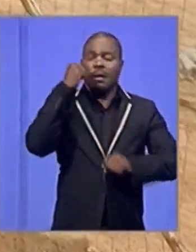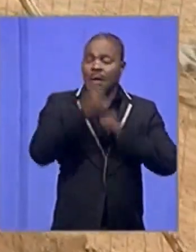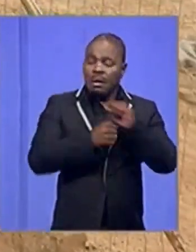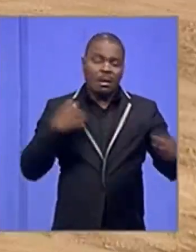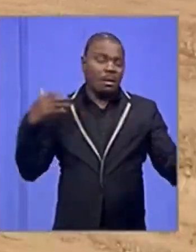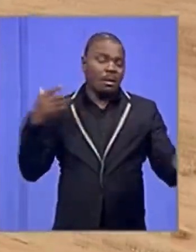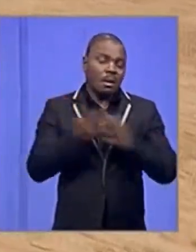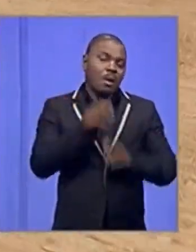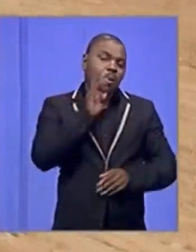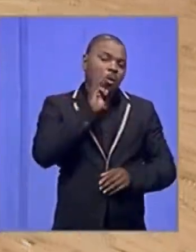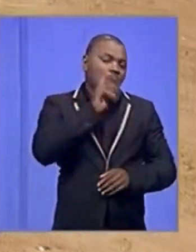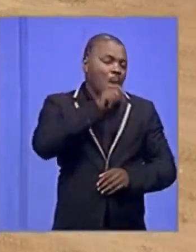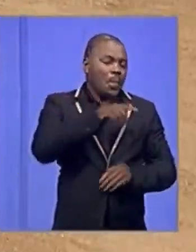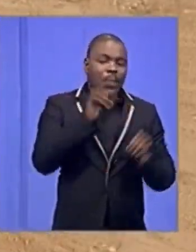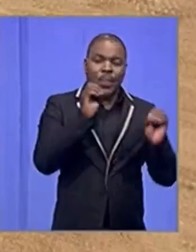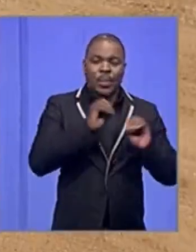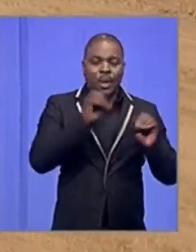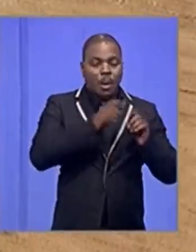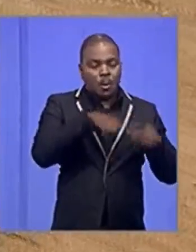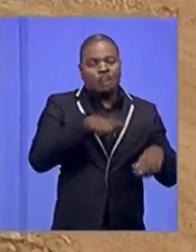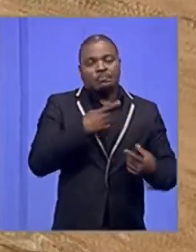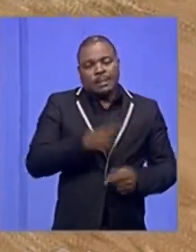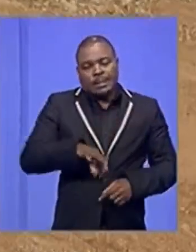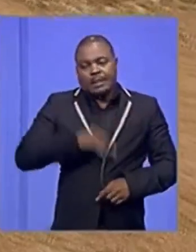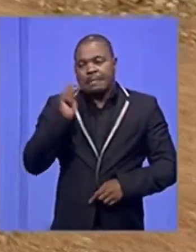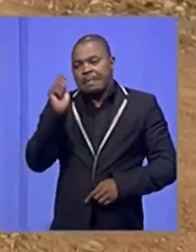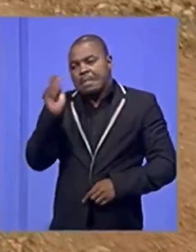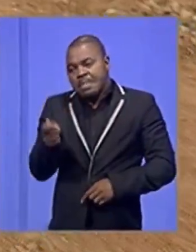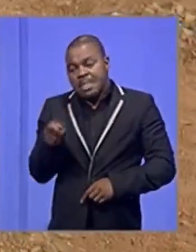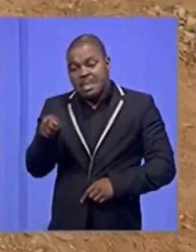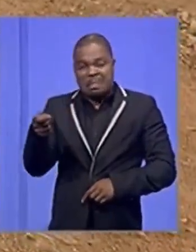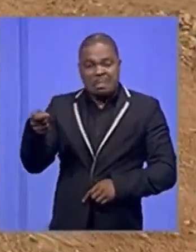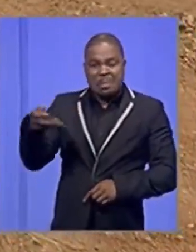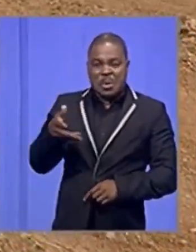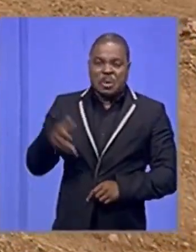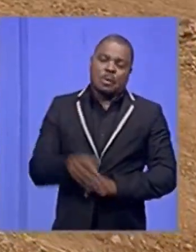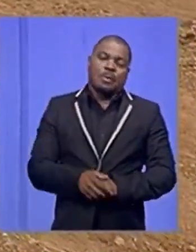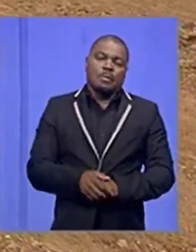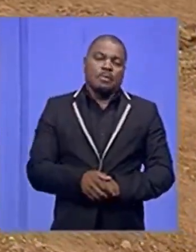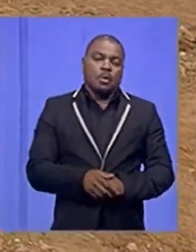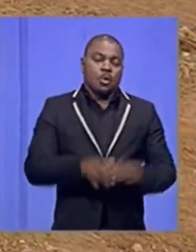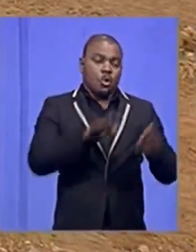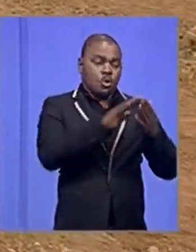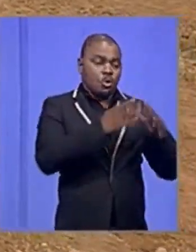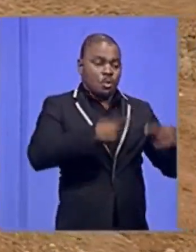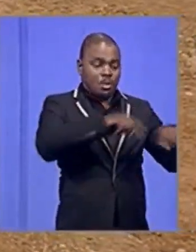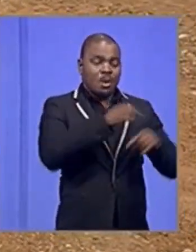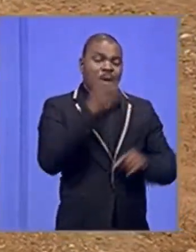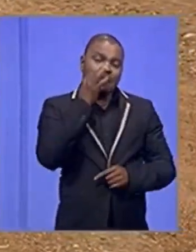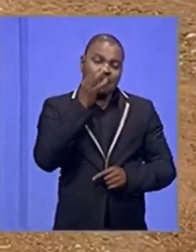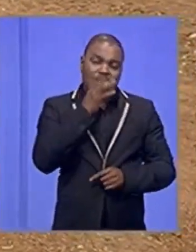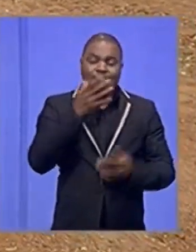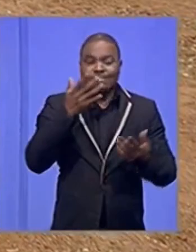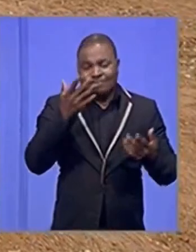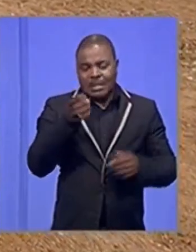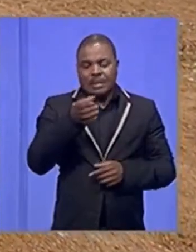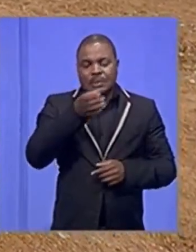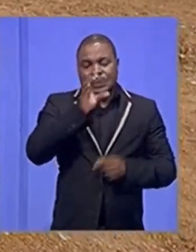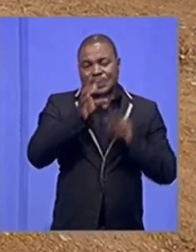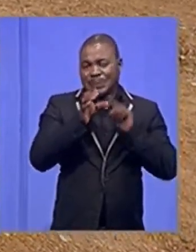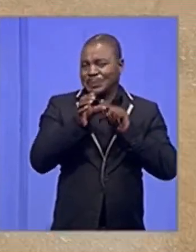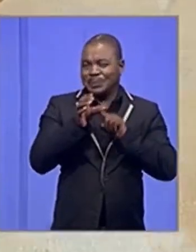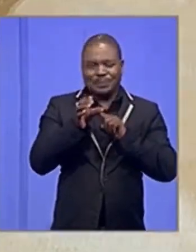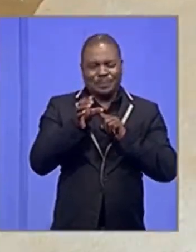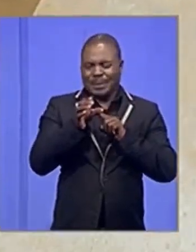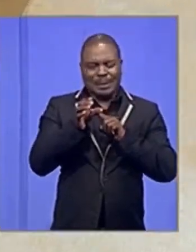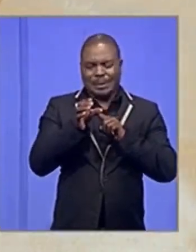šomiša mašaleng go reka metse mo ba rego a rekišwa ka theko ya godimo. Badudi ba re le ge go le bjalo metse ao ba nwago ga a bona le